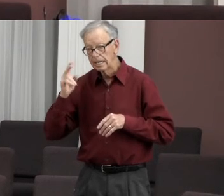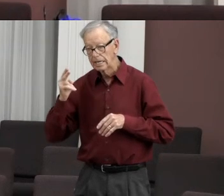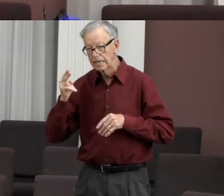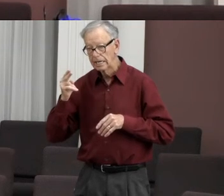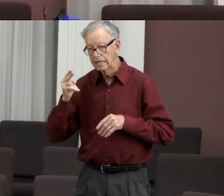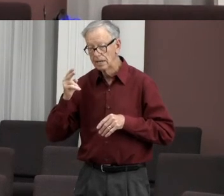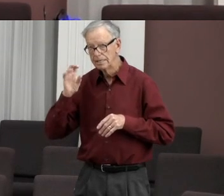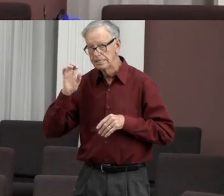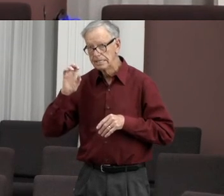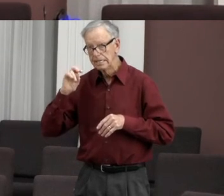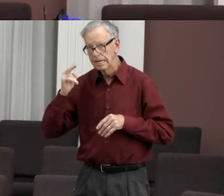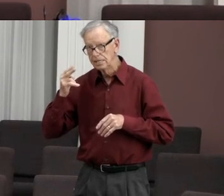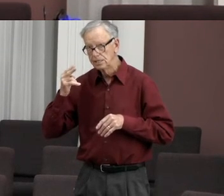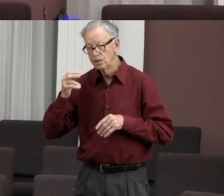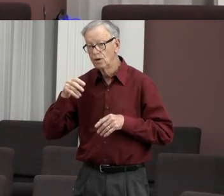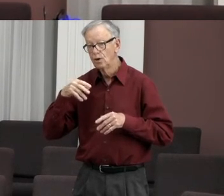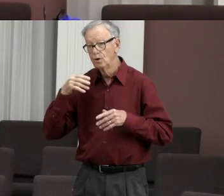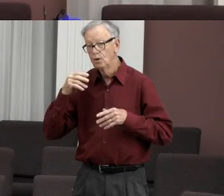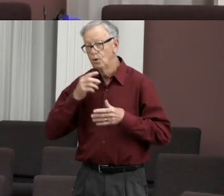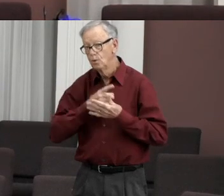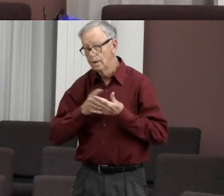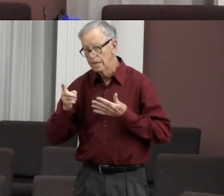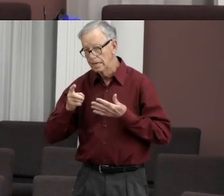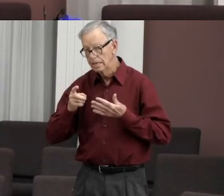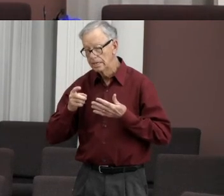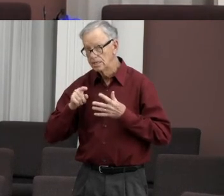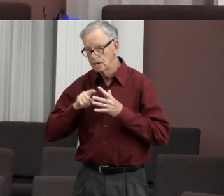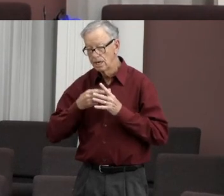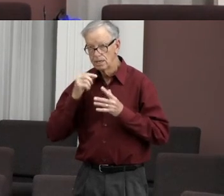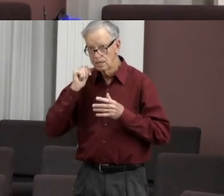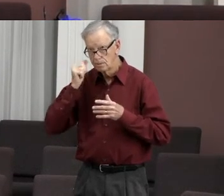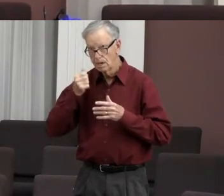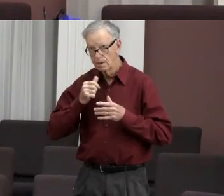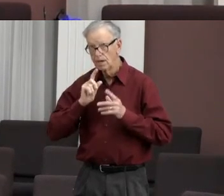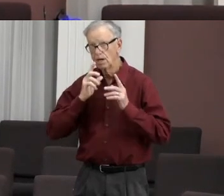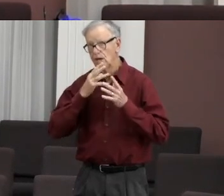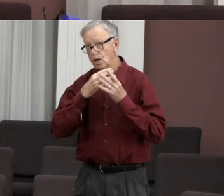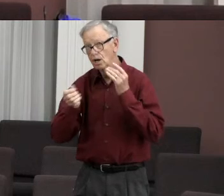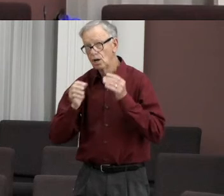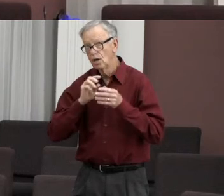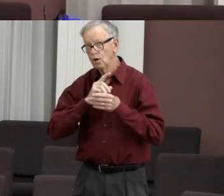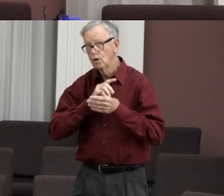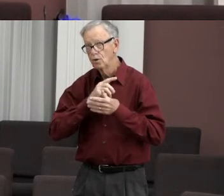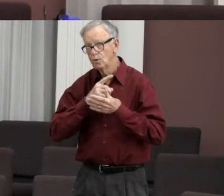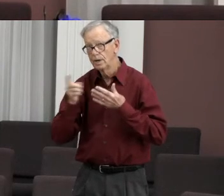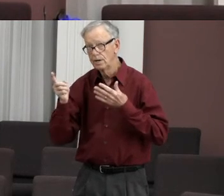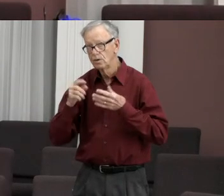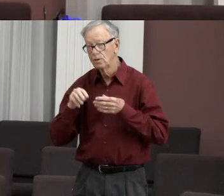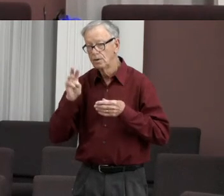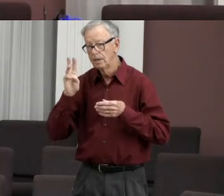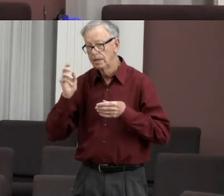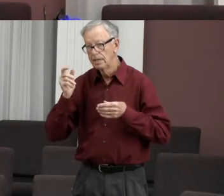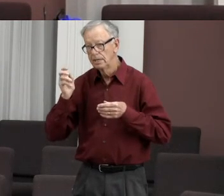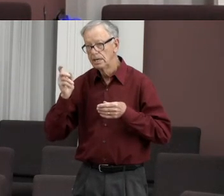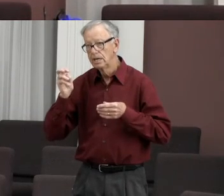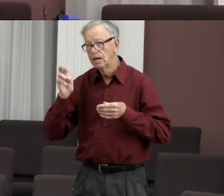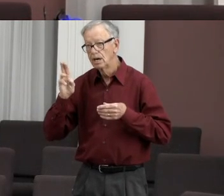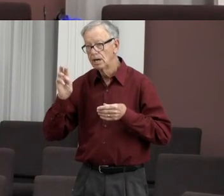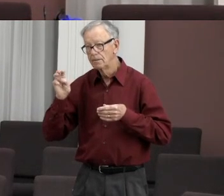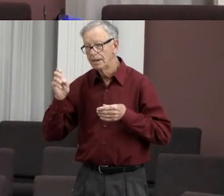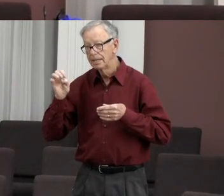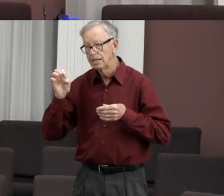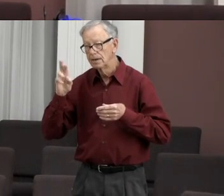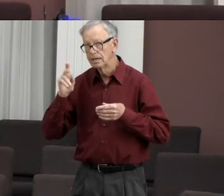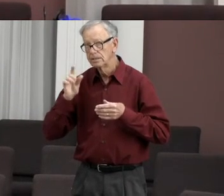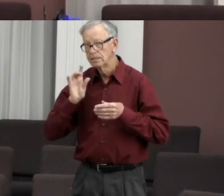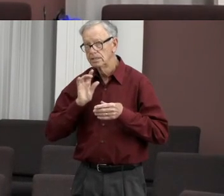around 10 o'clock tomorrow. Be gone all week down at Windermere. So pray for them. We do have some touch-up